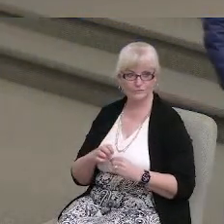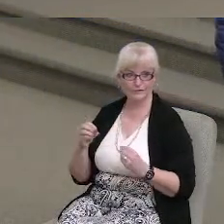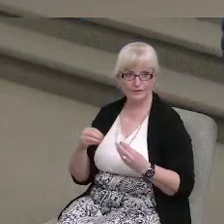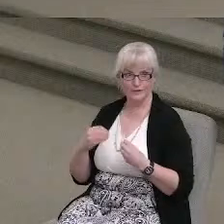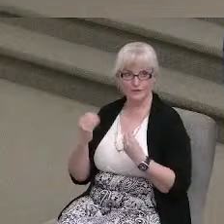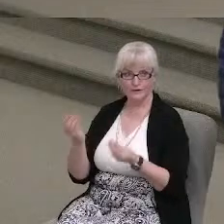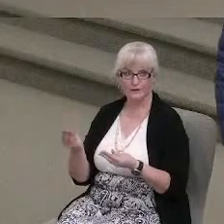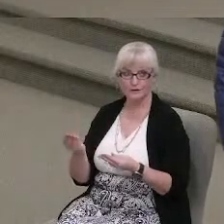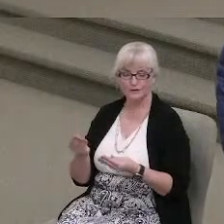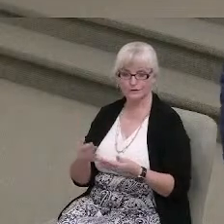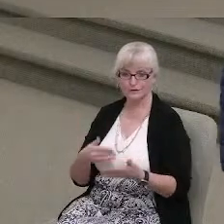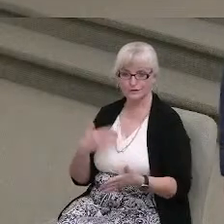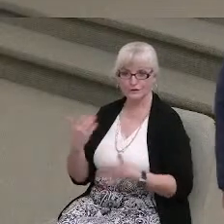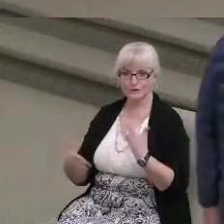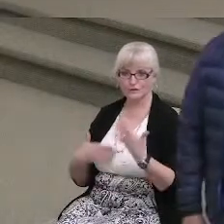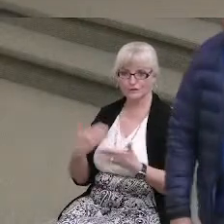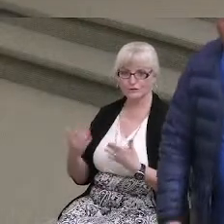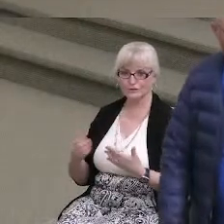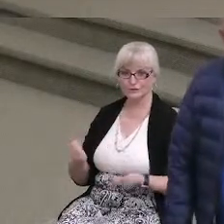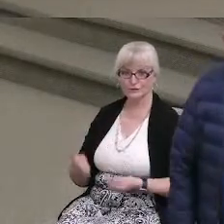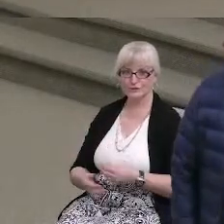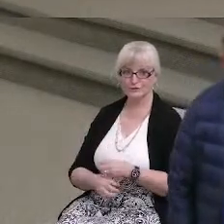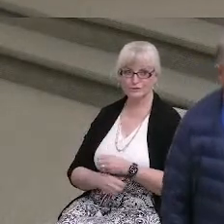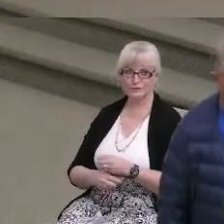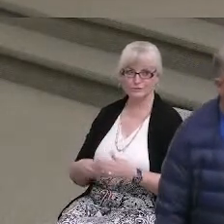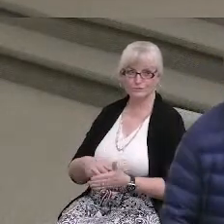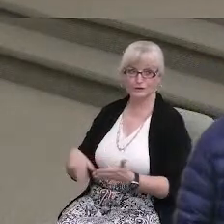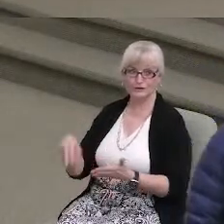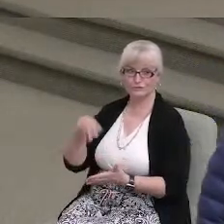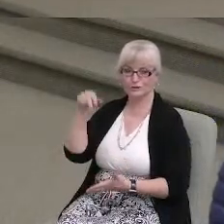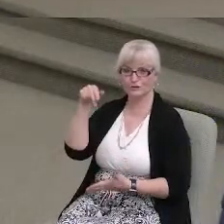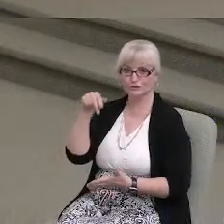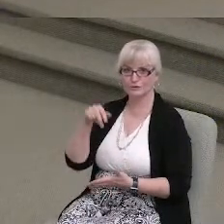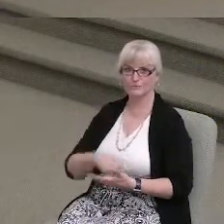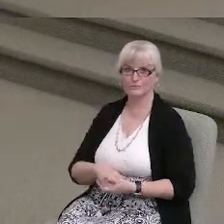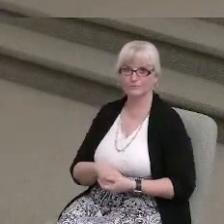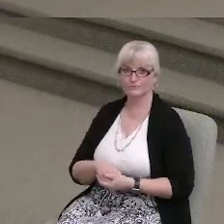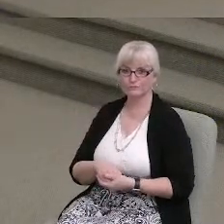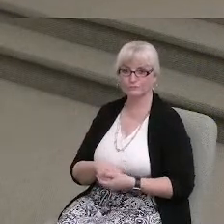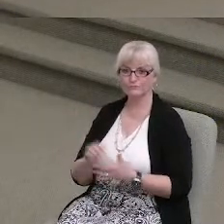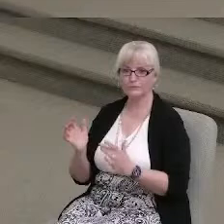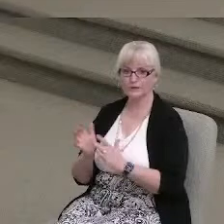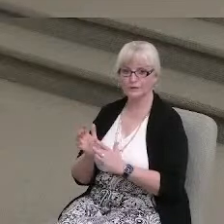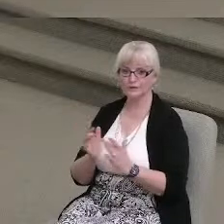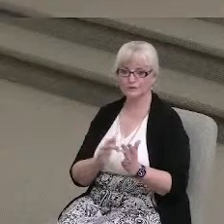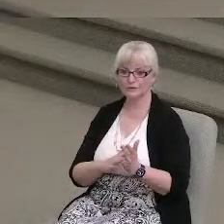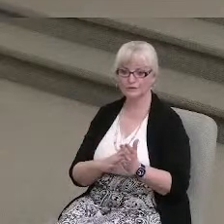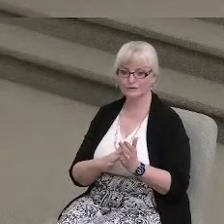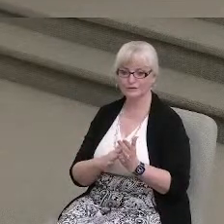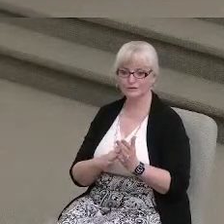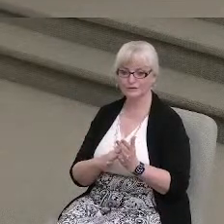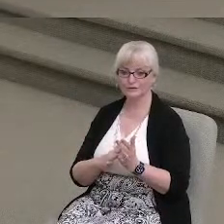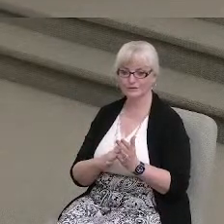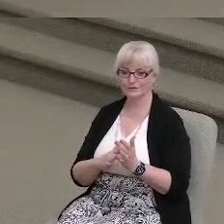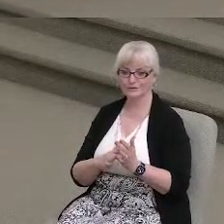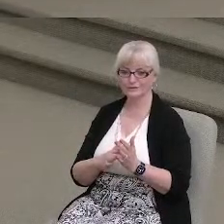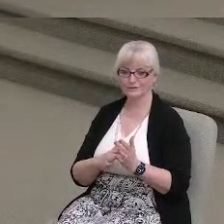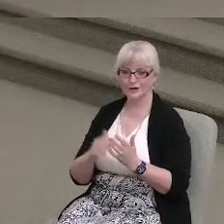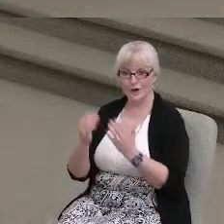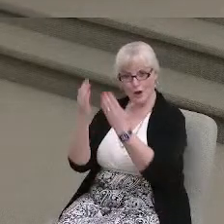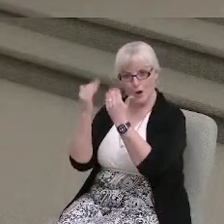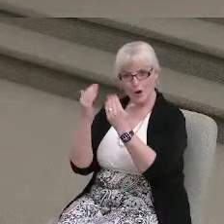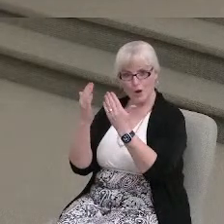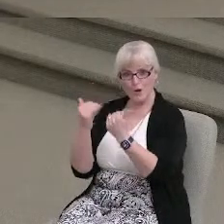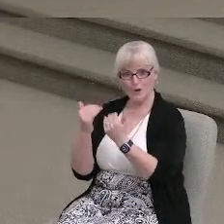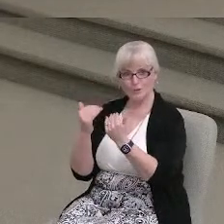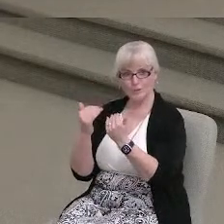joyous resurrection that followed. Jesus' victory over death offers us hope, a promise that no matter